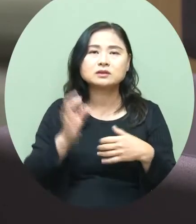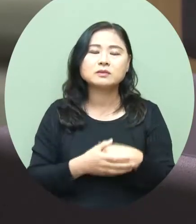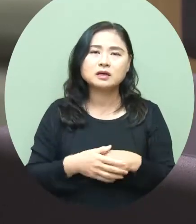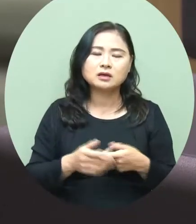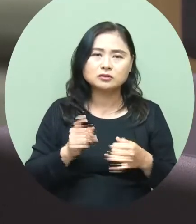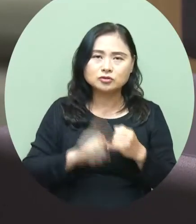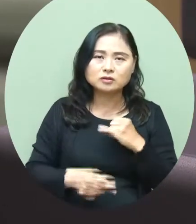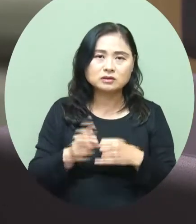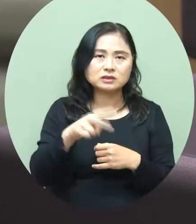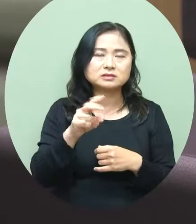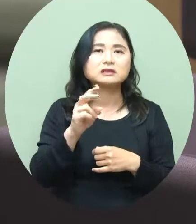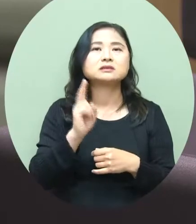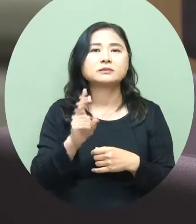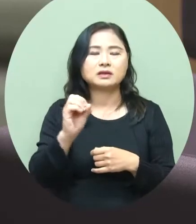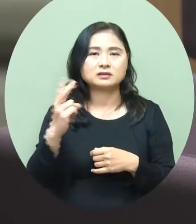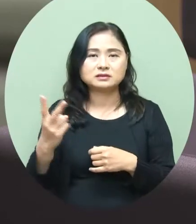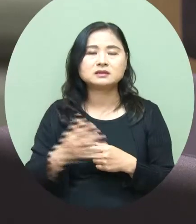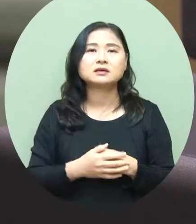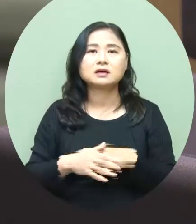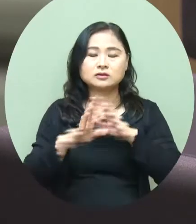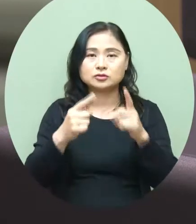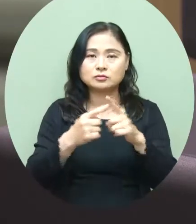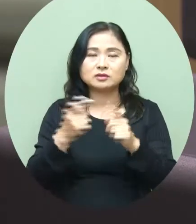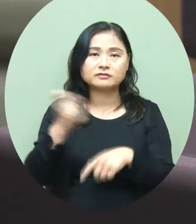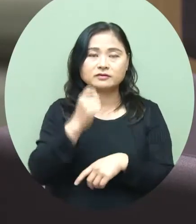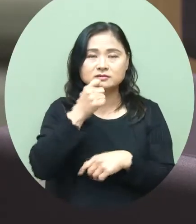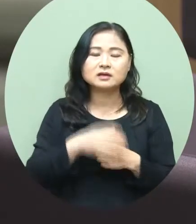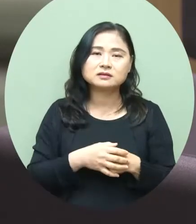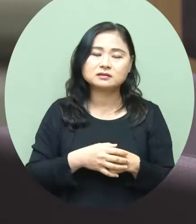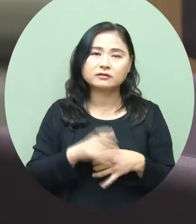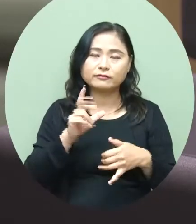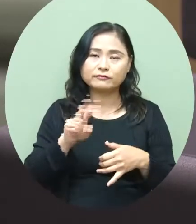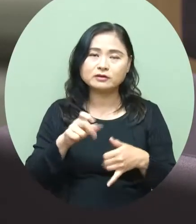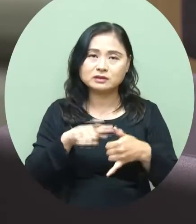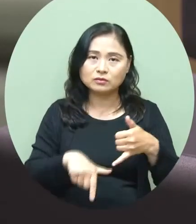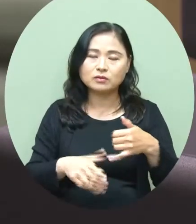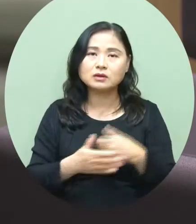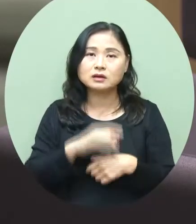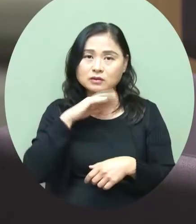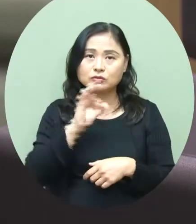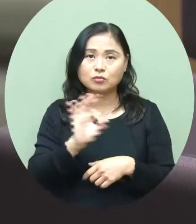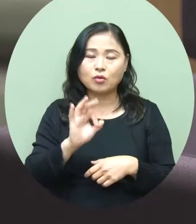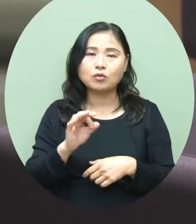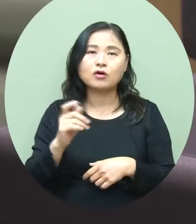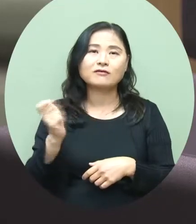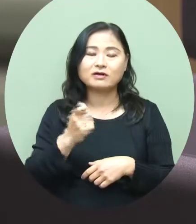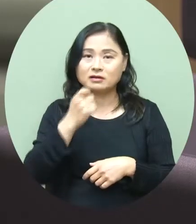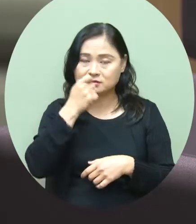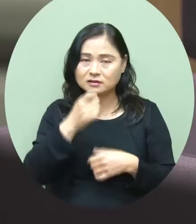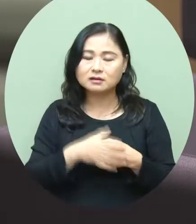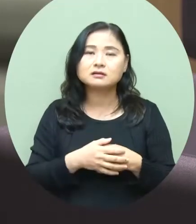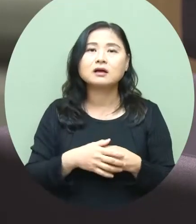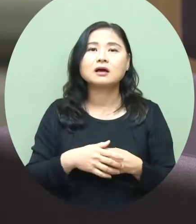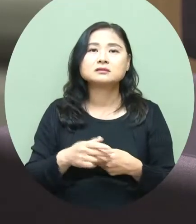So how did you arrive at this figure after discounting cases from quarantine hotels and so on? So without